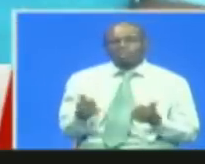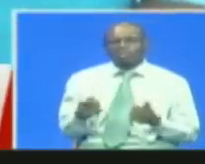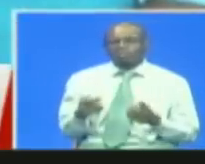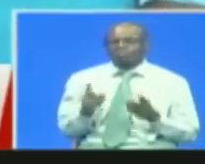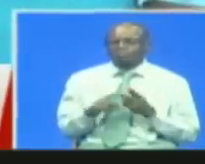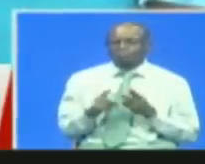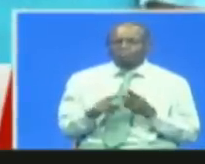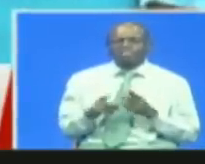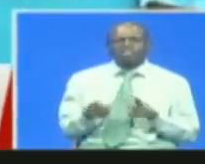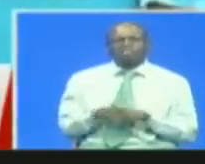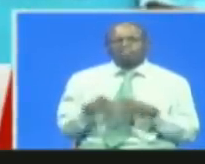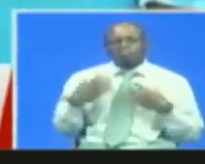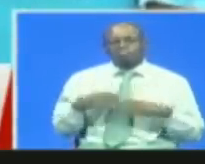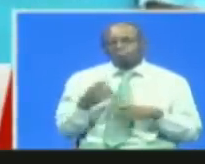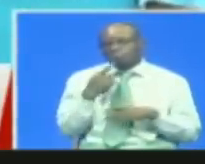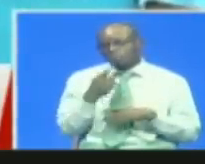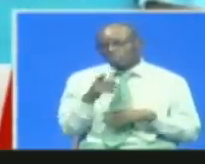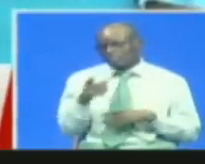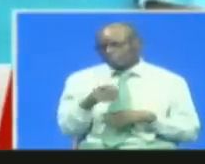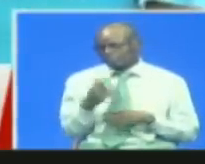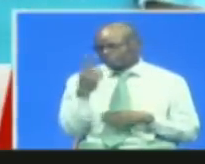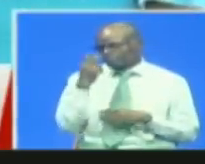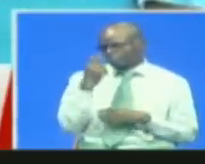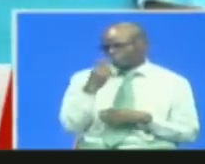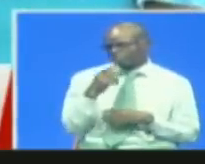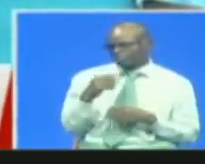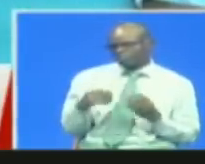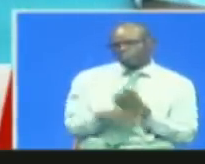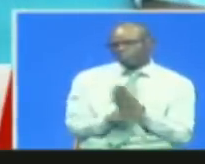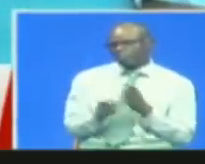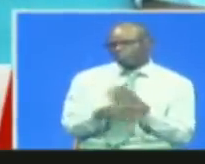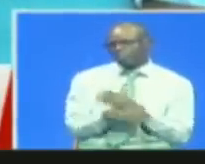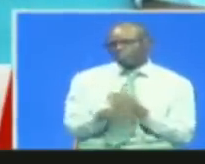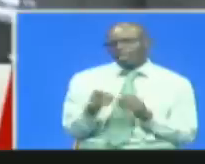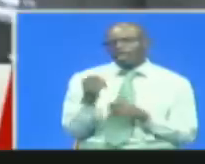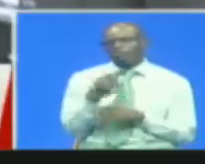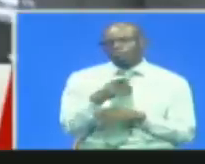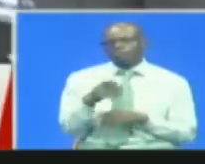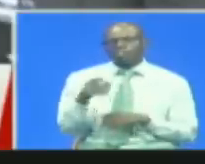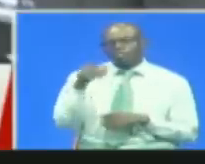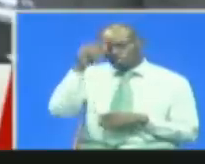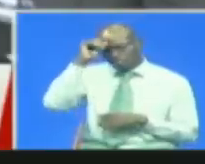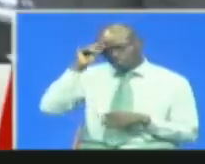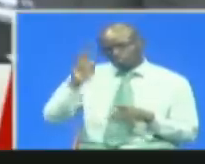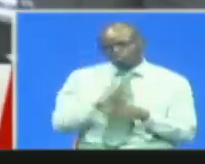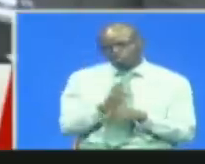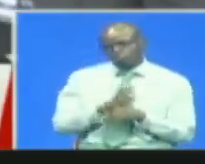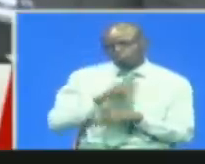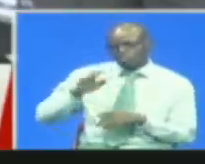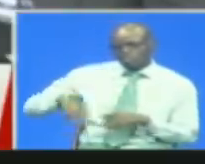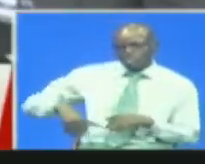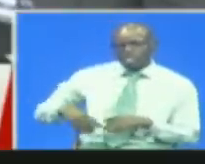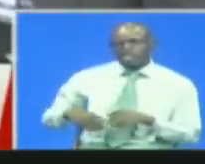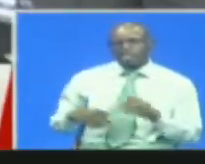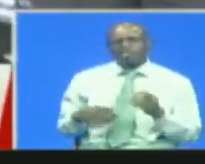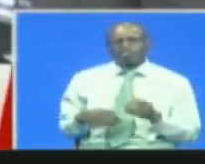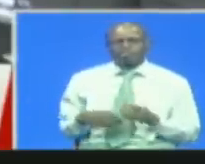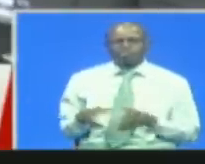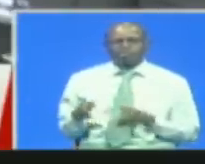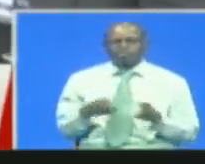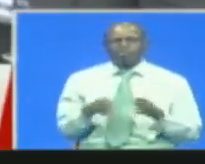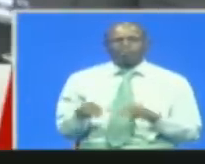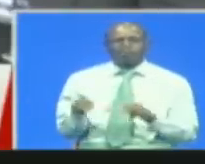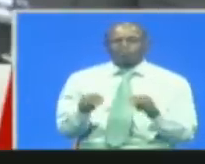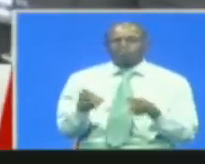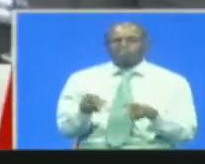The residents say they suspect foul play, accusing the government of using delaying tactics so that they give up the chase for the